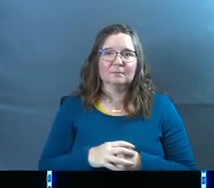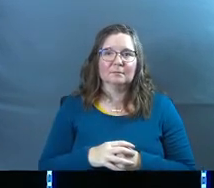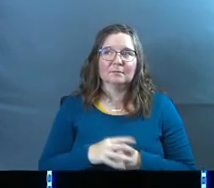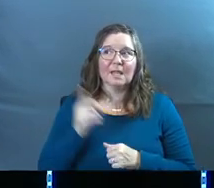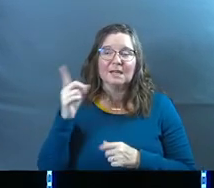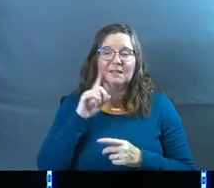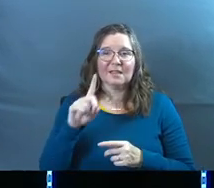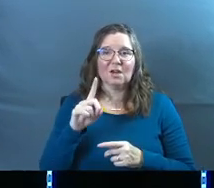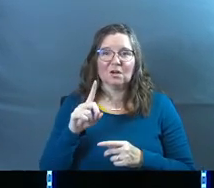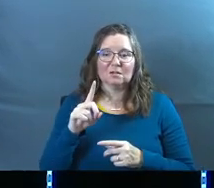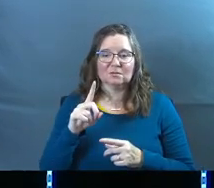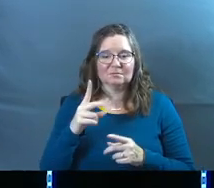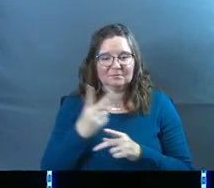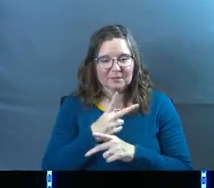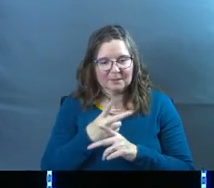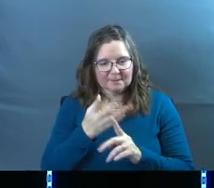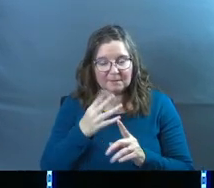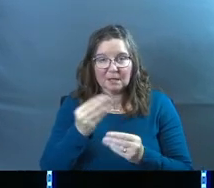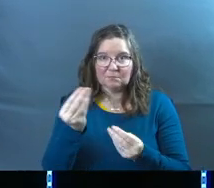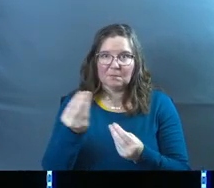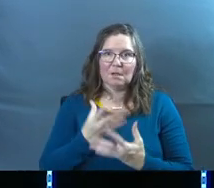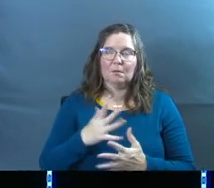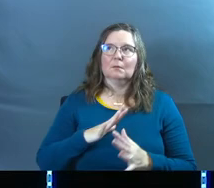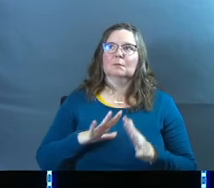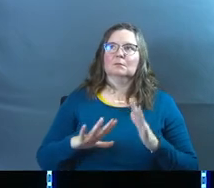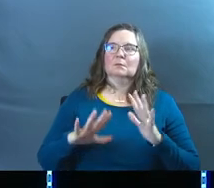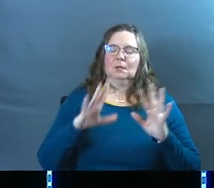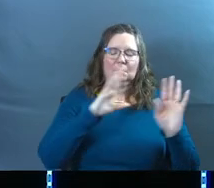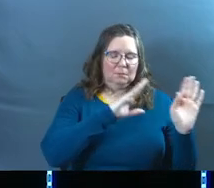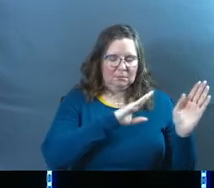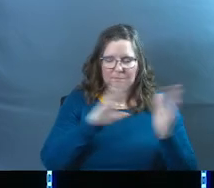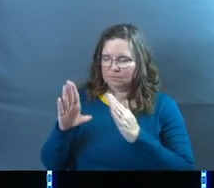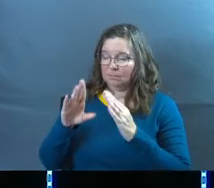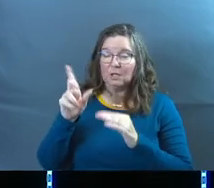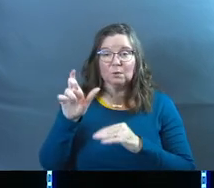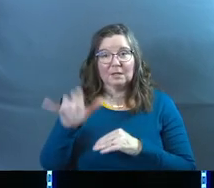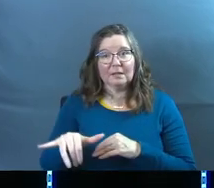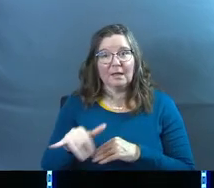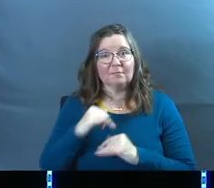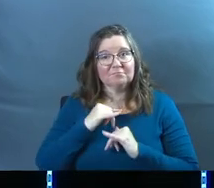And he's there to dress you down. And you need it. So do I.